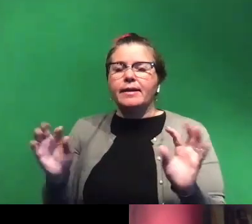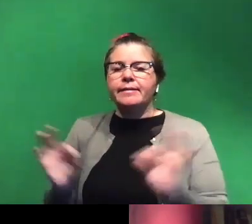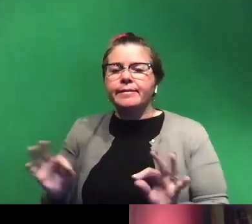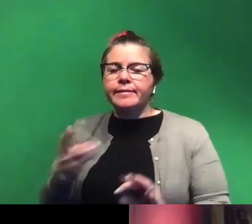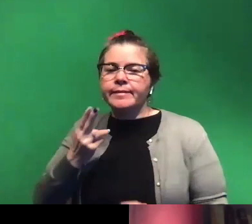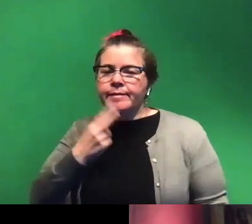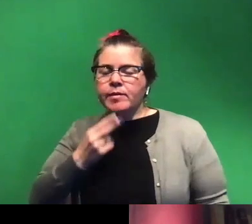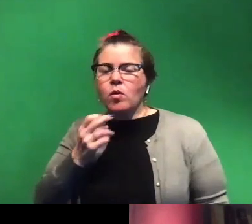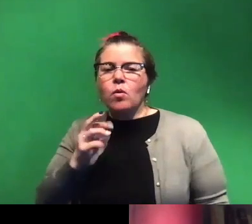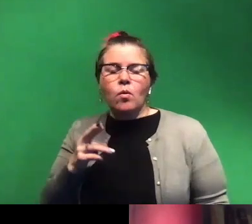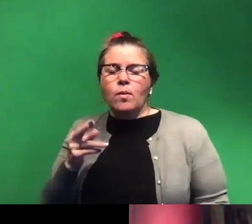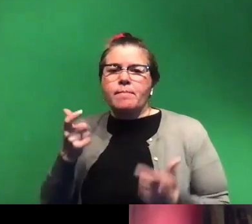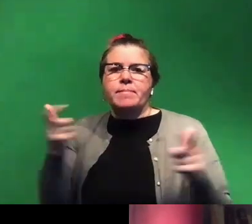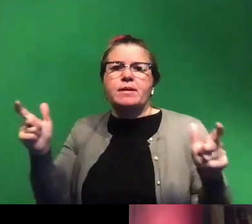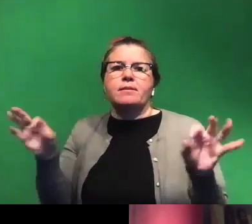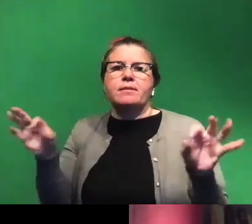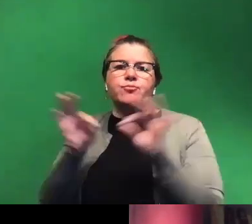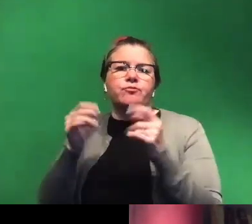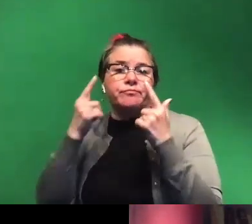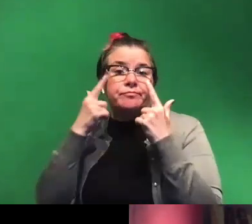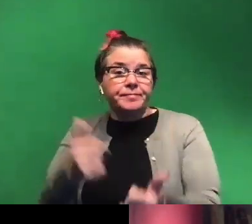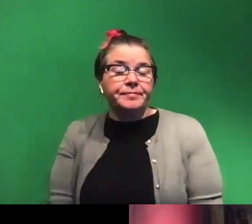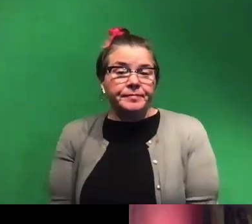insignificant or like big and important as you'd like.